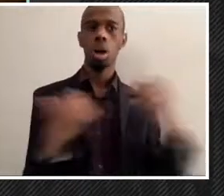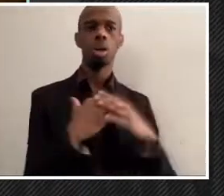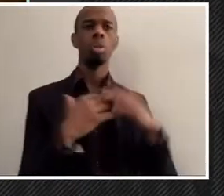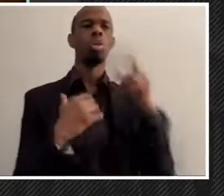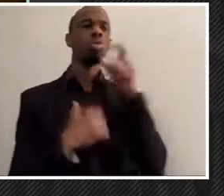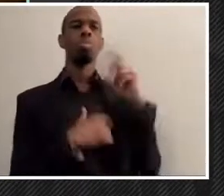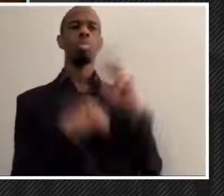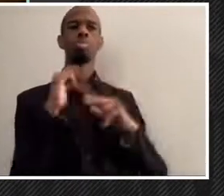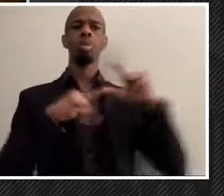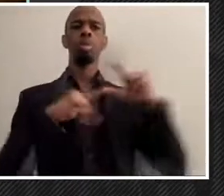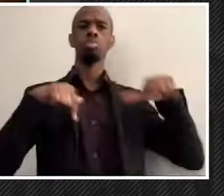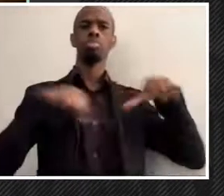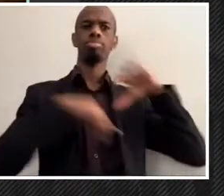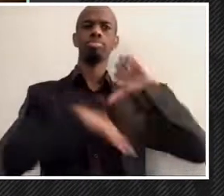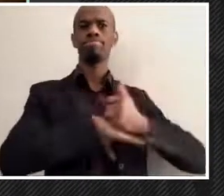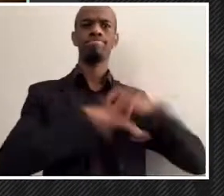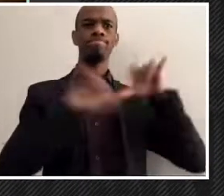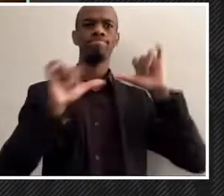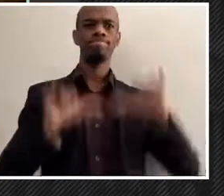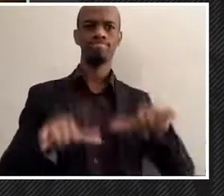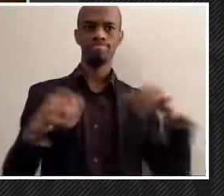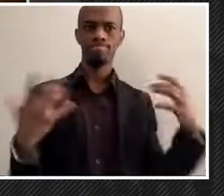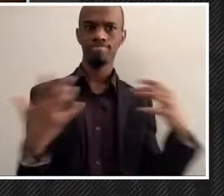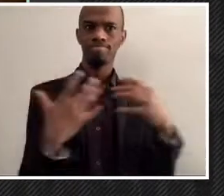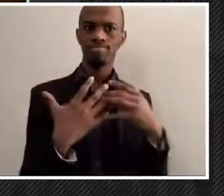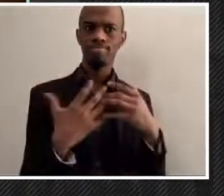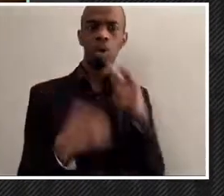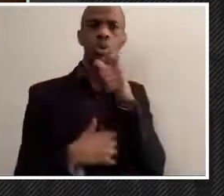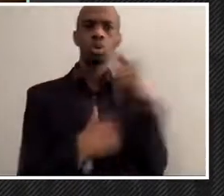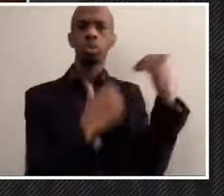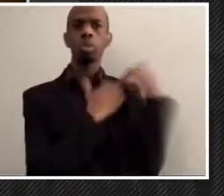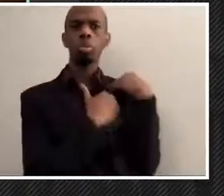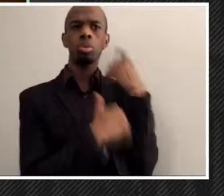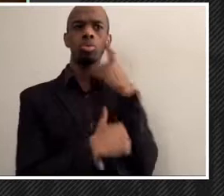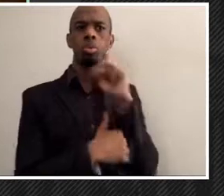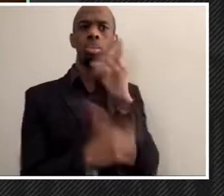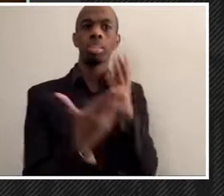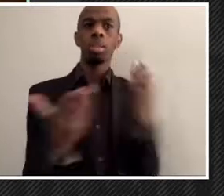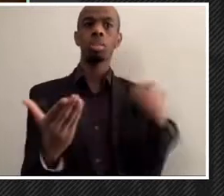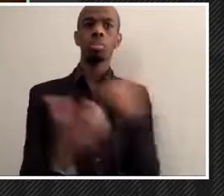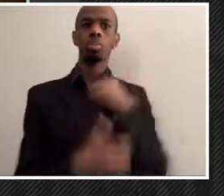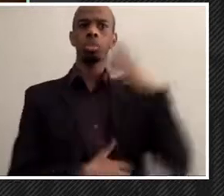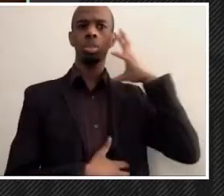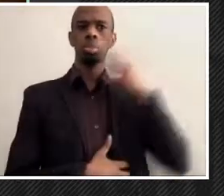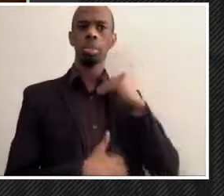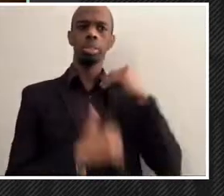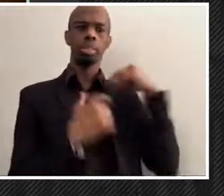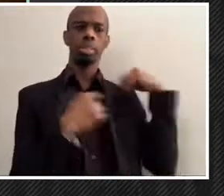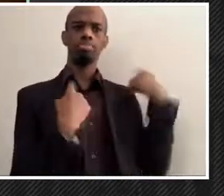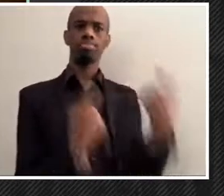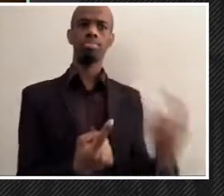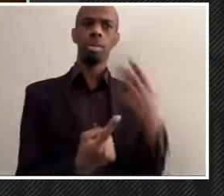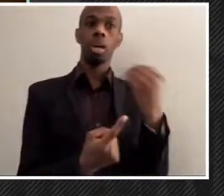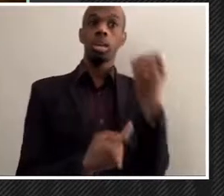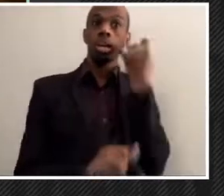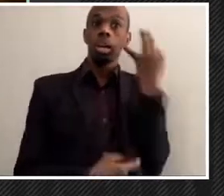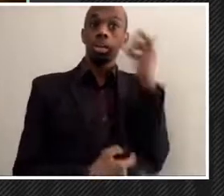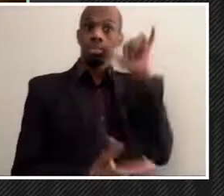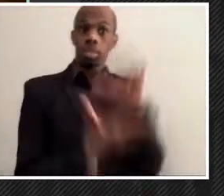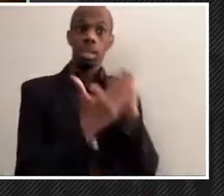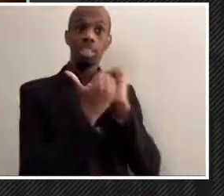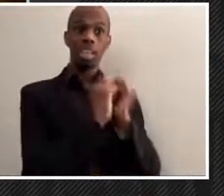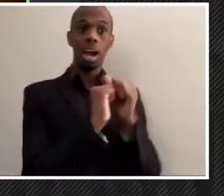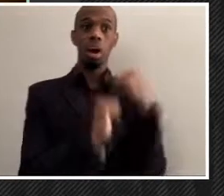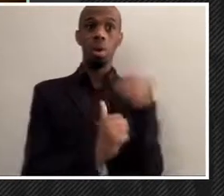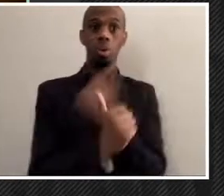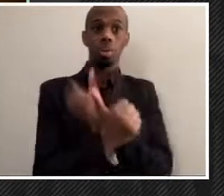right? Who's responsible for what we see? And if that is how we got here, why then would we continue